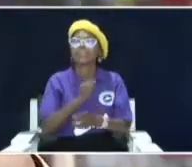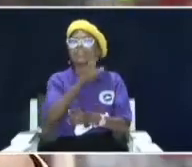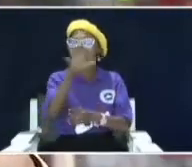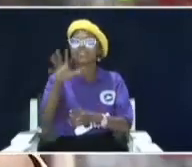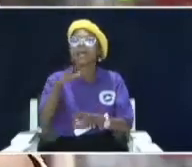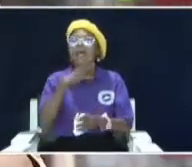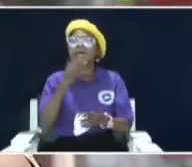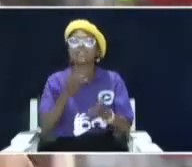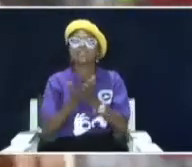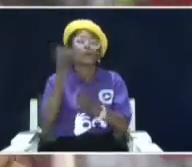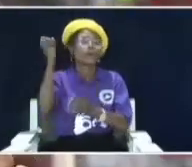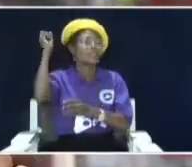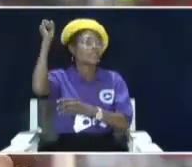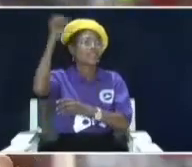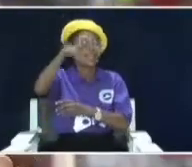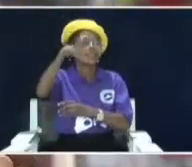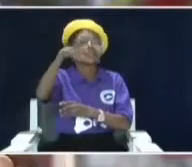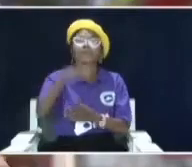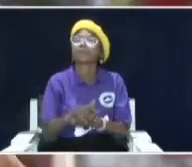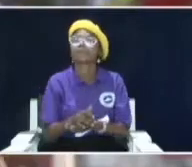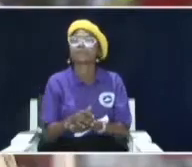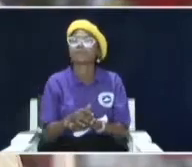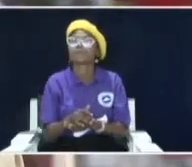There can be light where there is no fire.